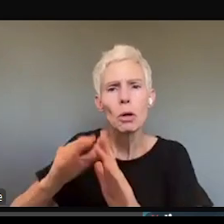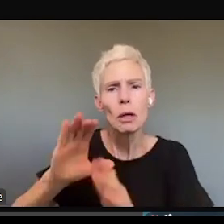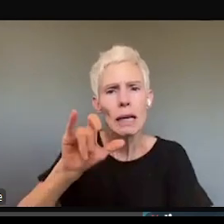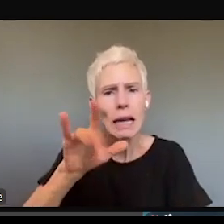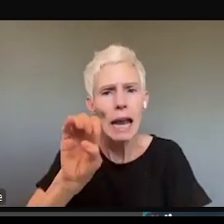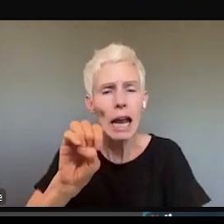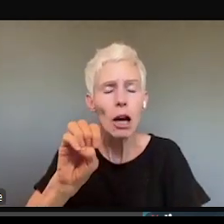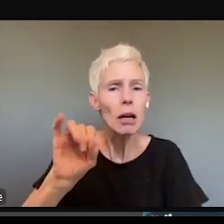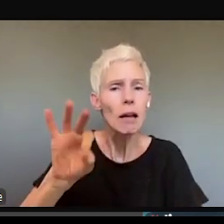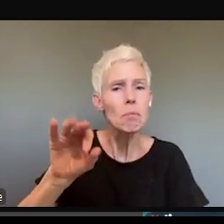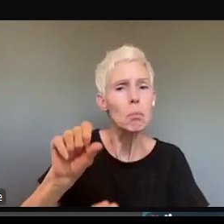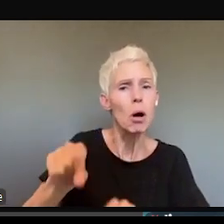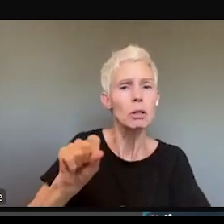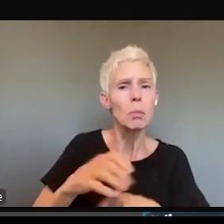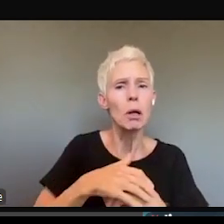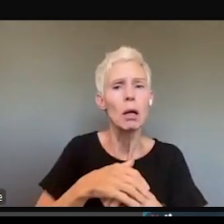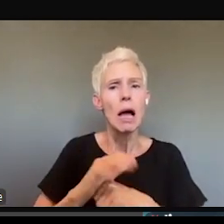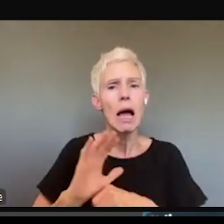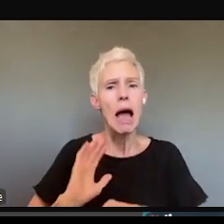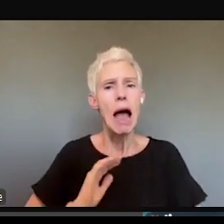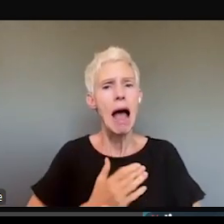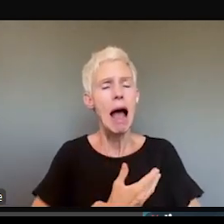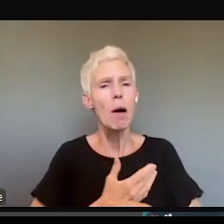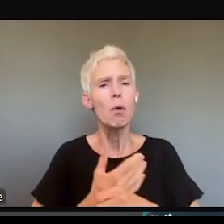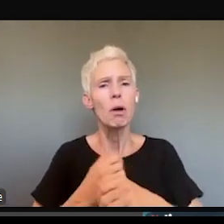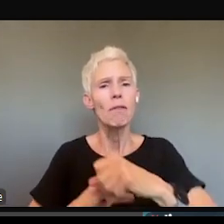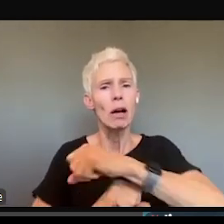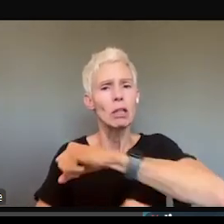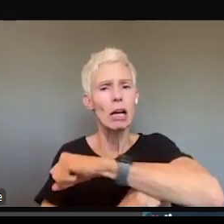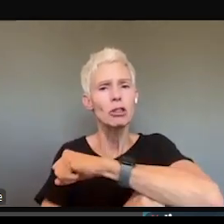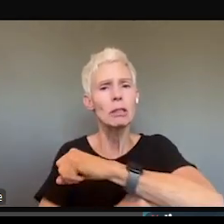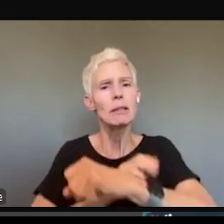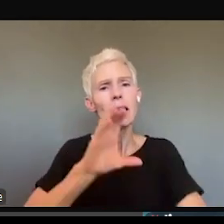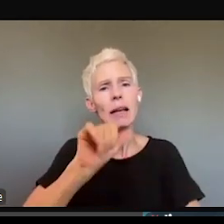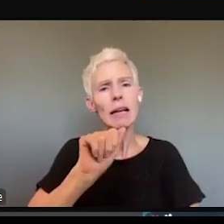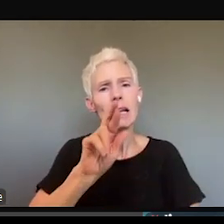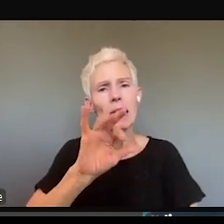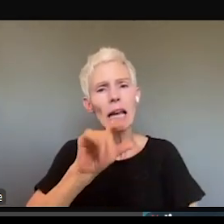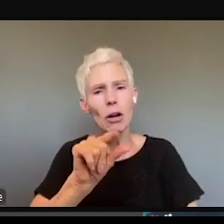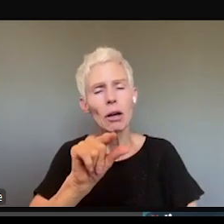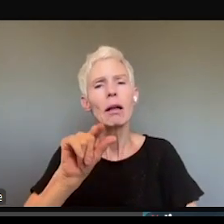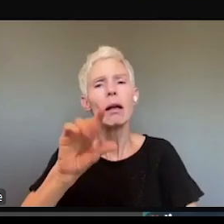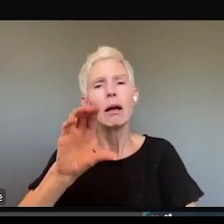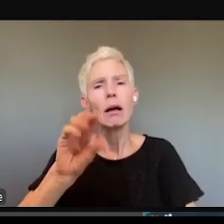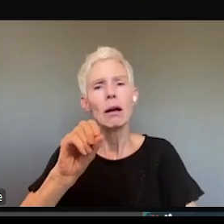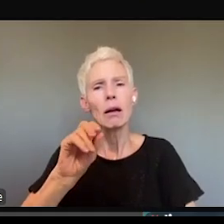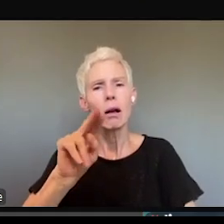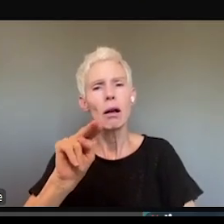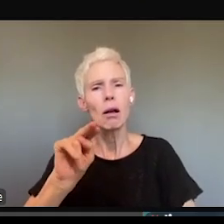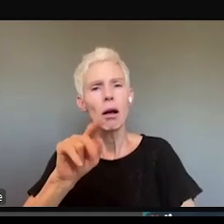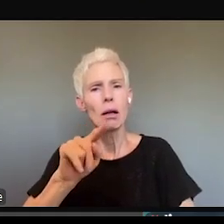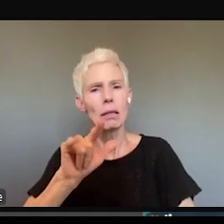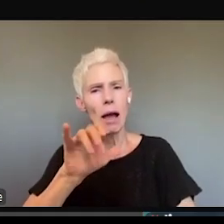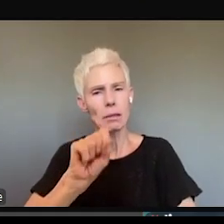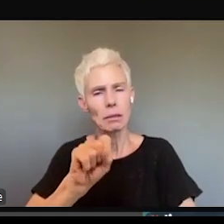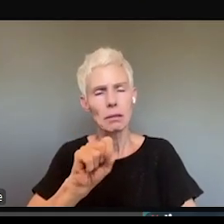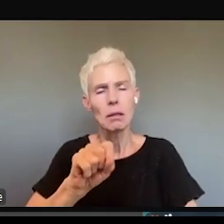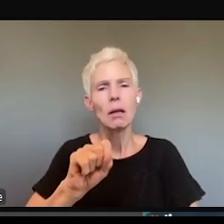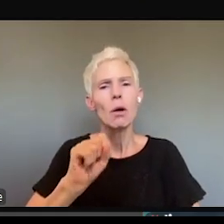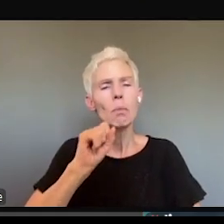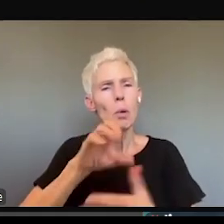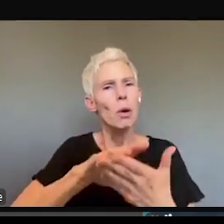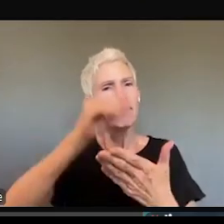can. Our foundation is Caring Contacts, but quickly we learned that with the state of mental